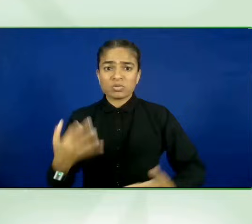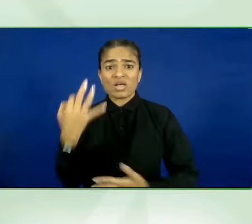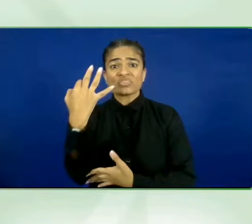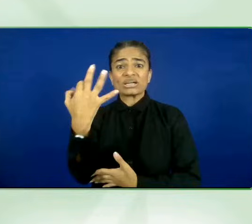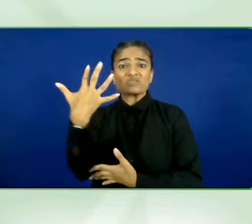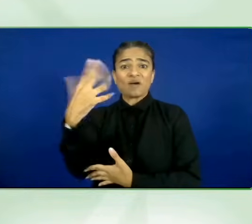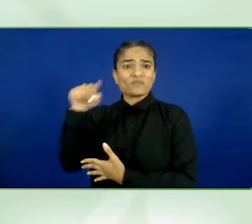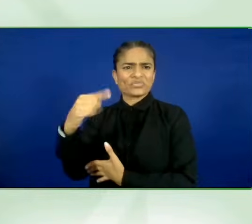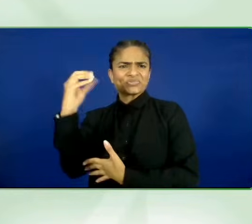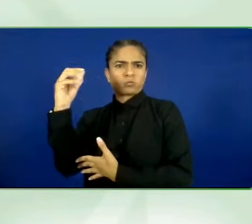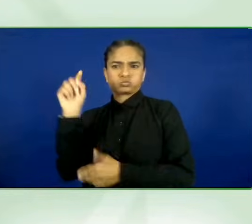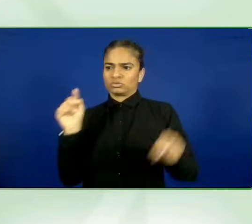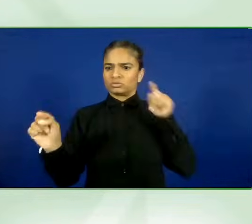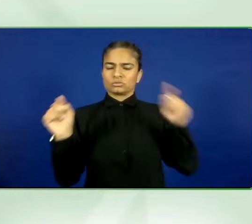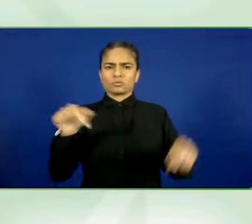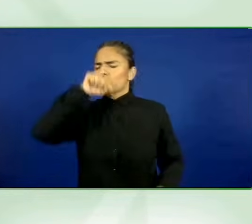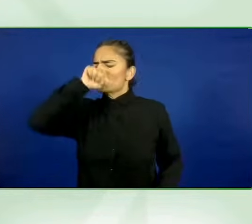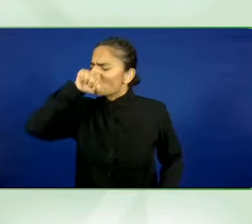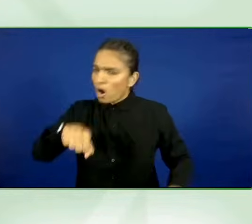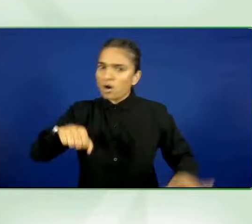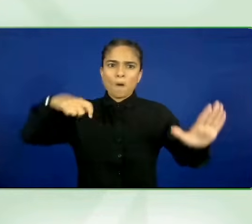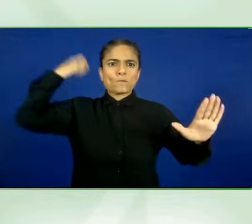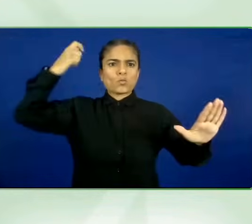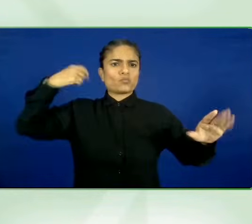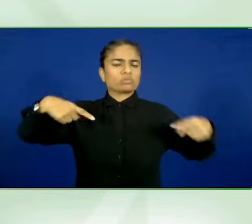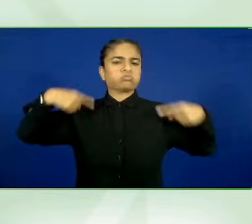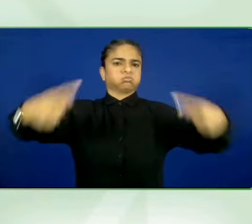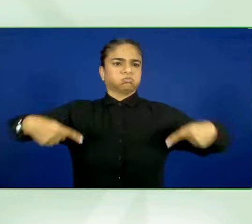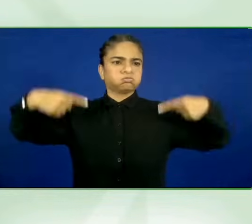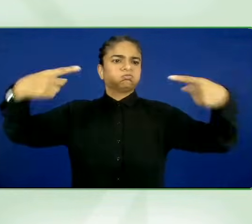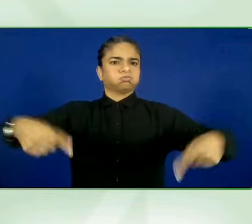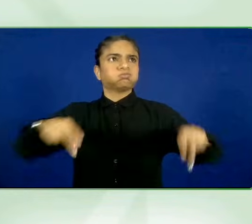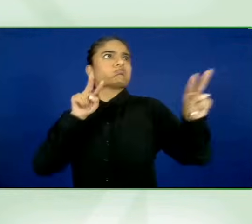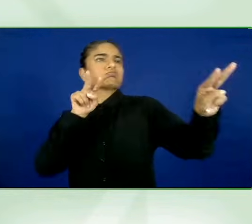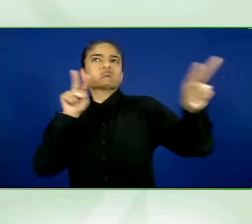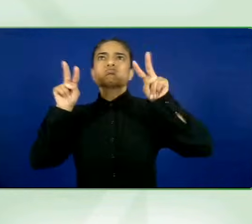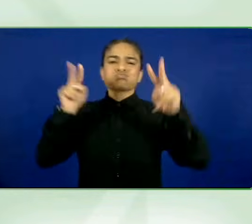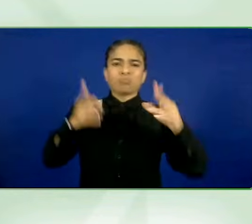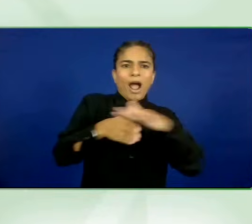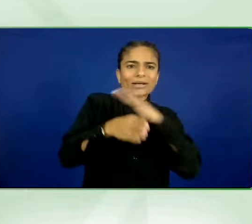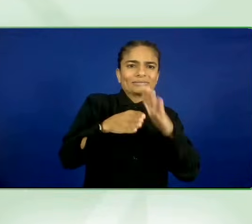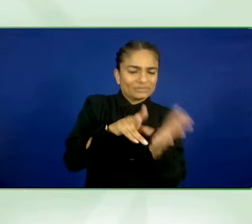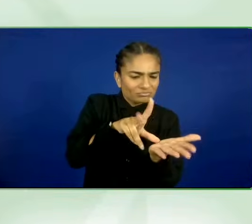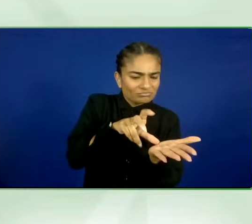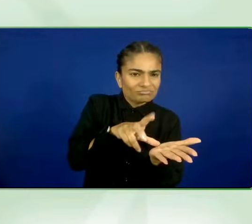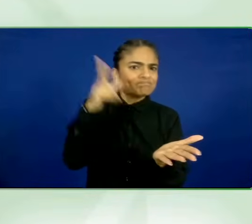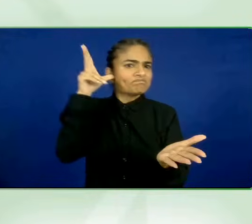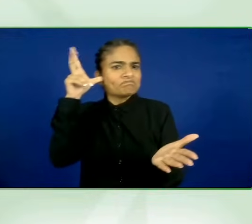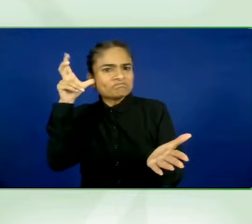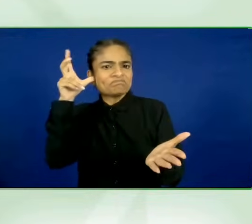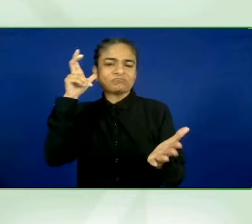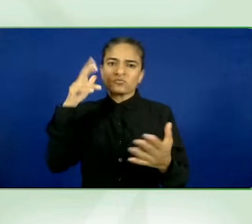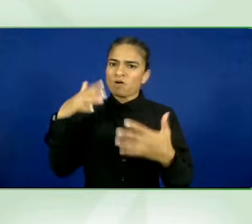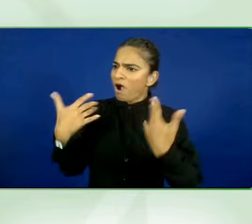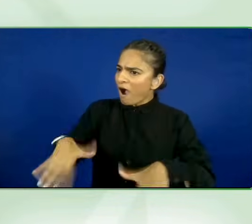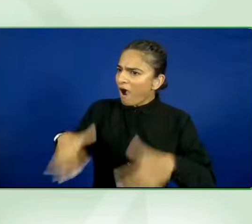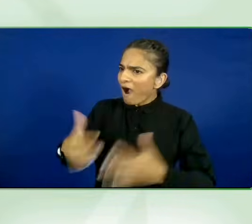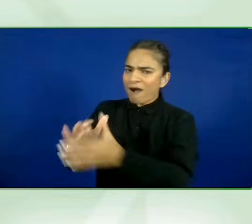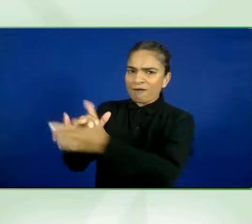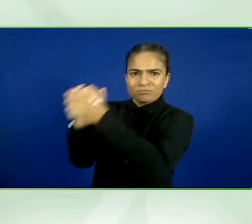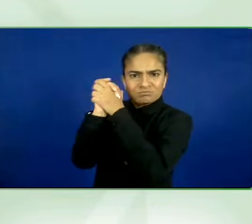go. Amazing. Congratulations on that. And you mentioned, I think, on your deck